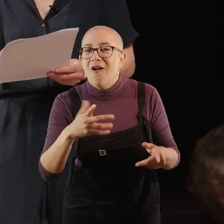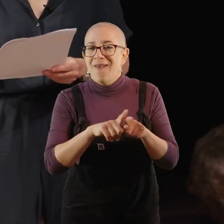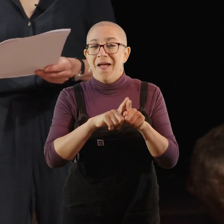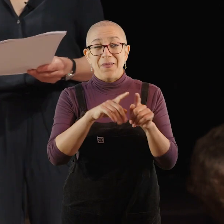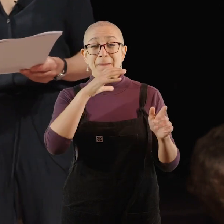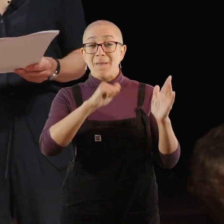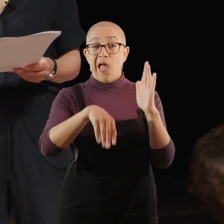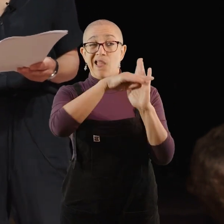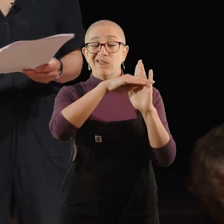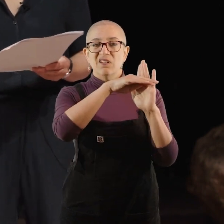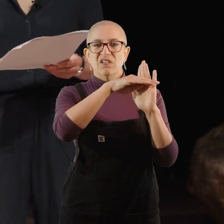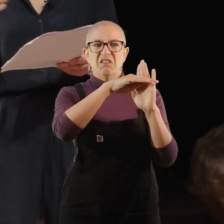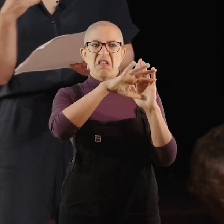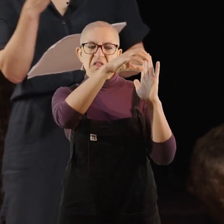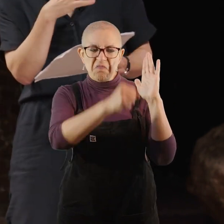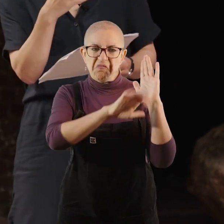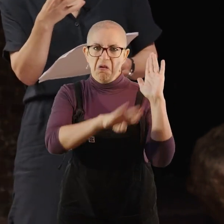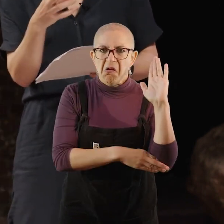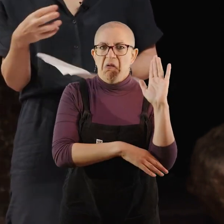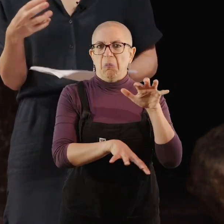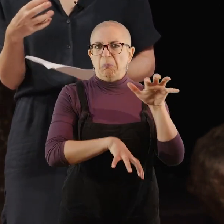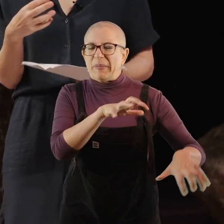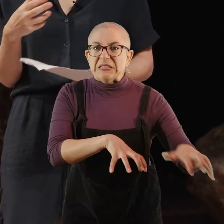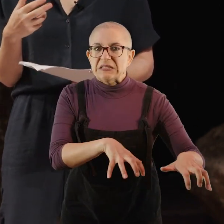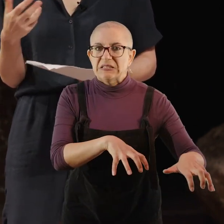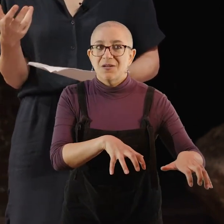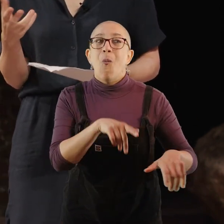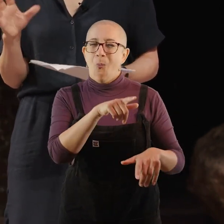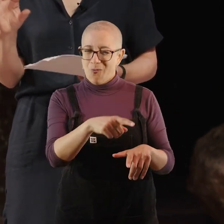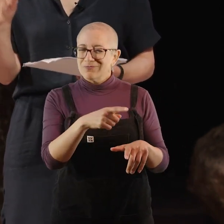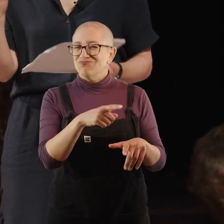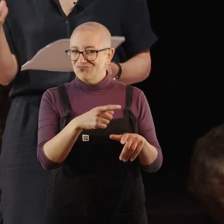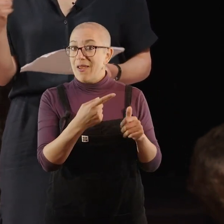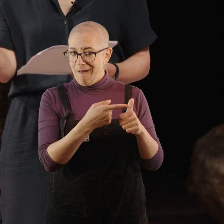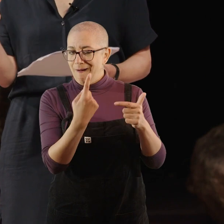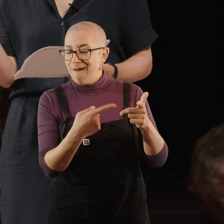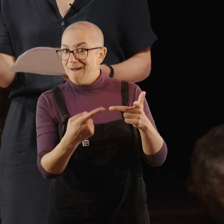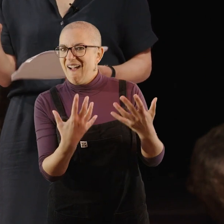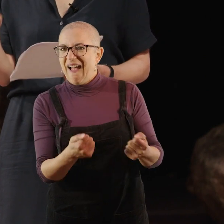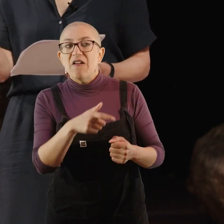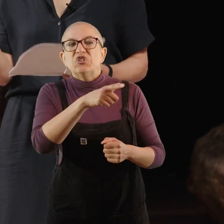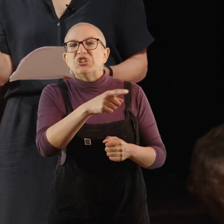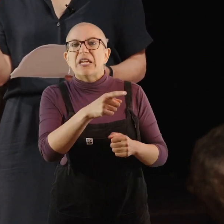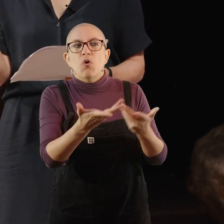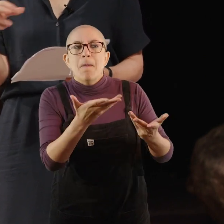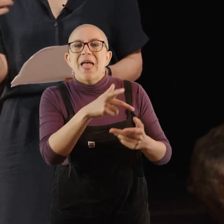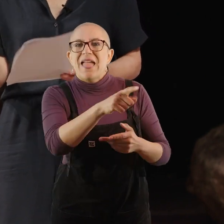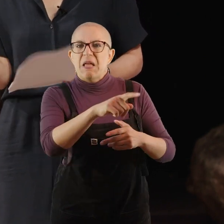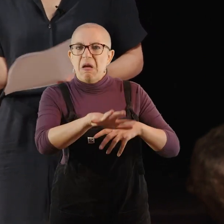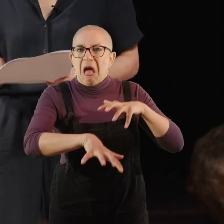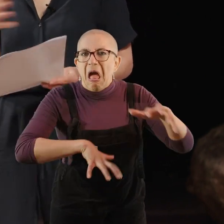from man to beast. And she does that quite a lot. She kind of, you know, says you're animal-like, you're a beast,